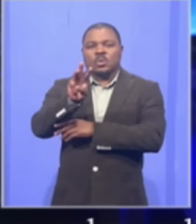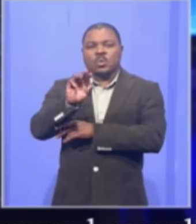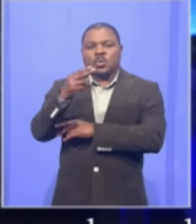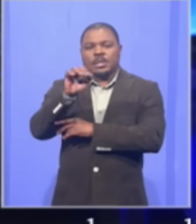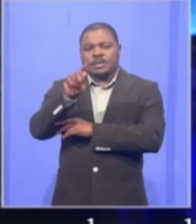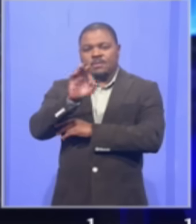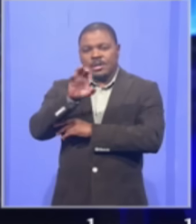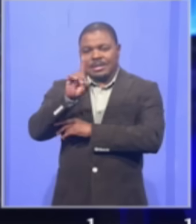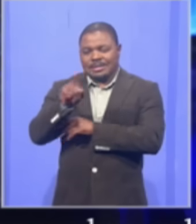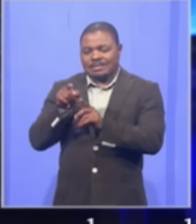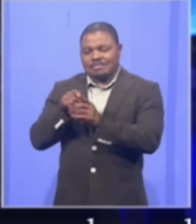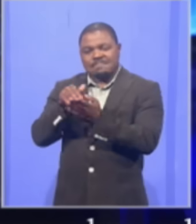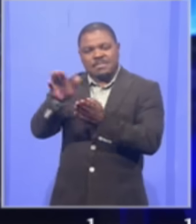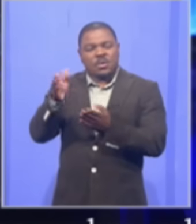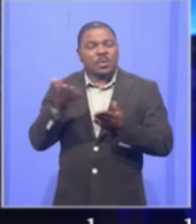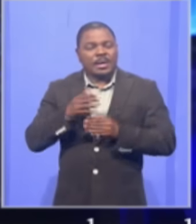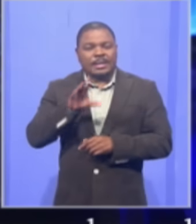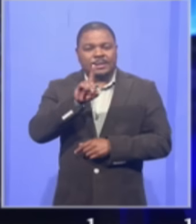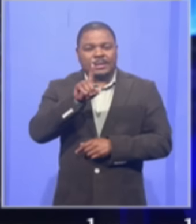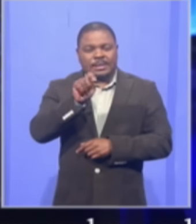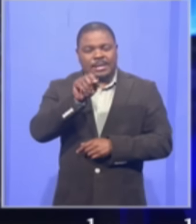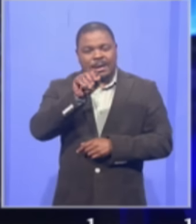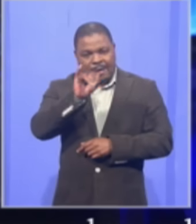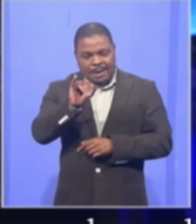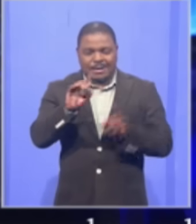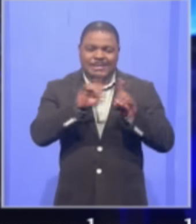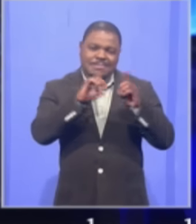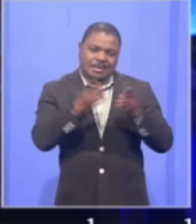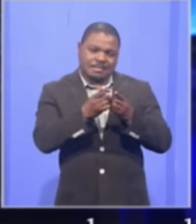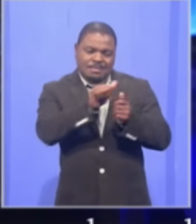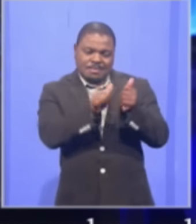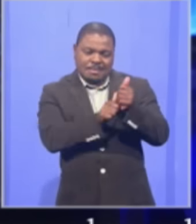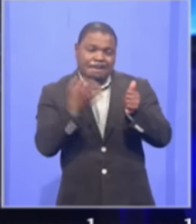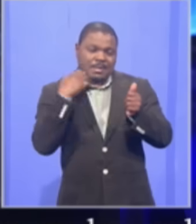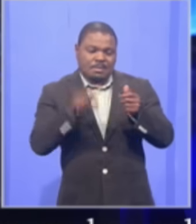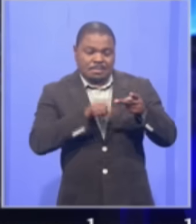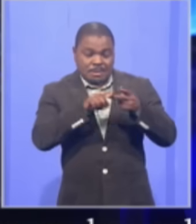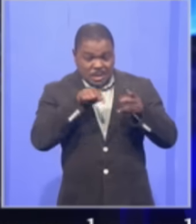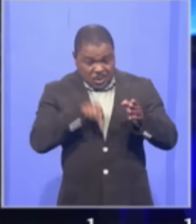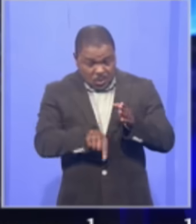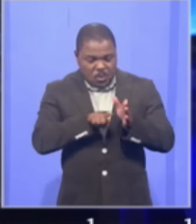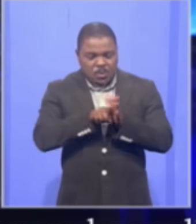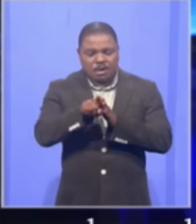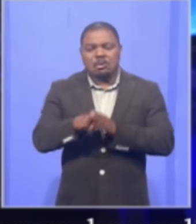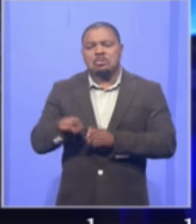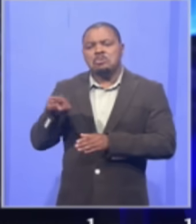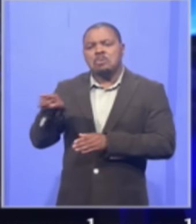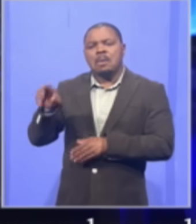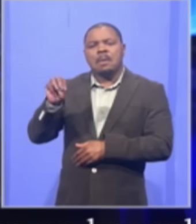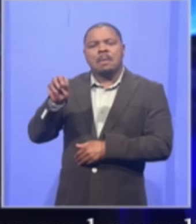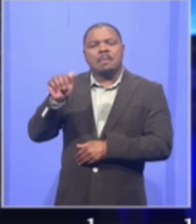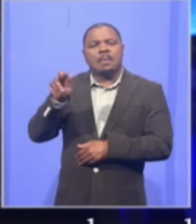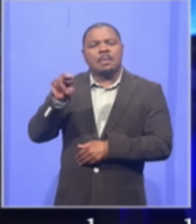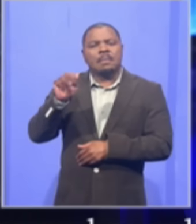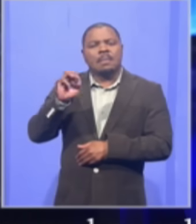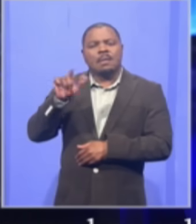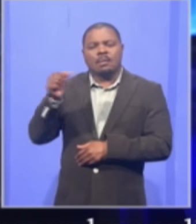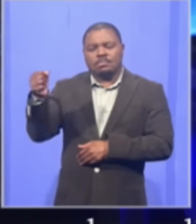maemong a ba motlatsa letona lefapheng la kgwebo le industry mme bekeng ena o thontse buti Manamela ho ba letona la thuto e phahameng.